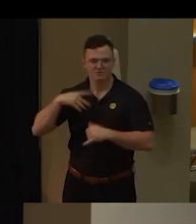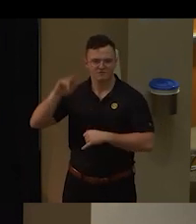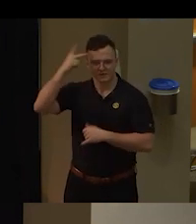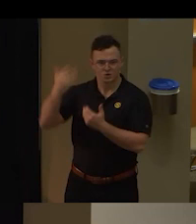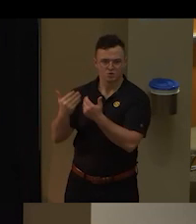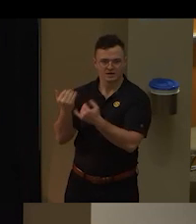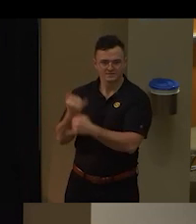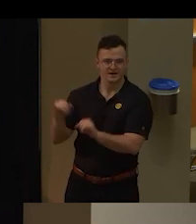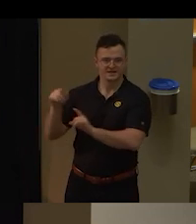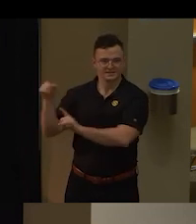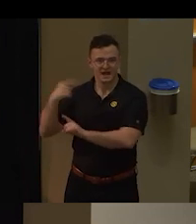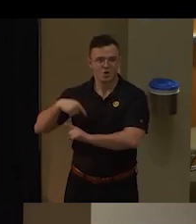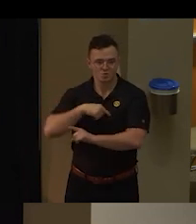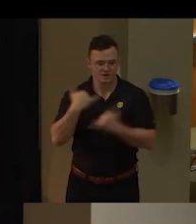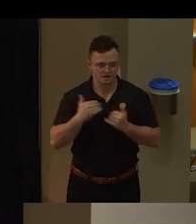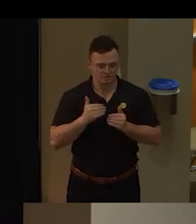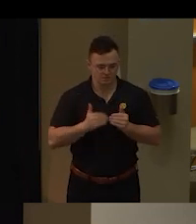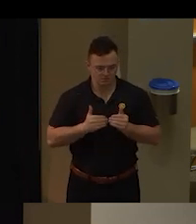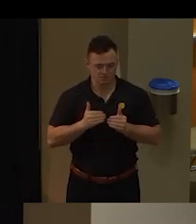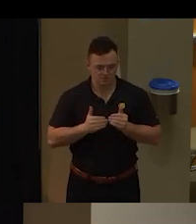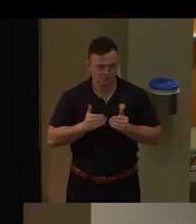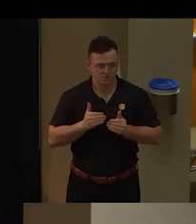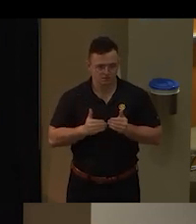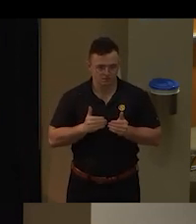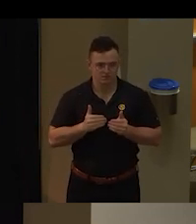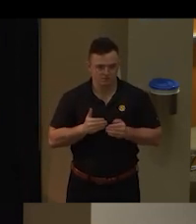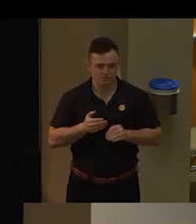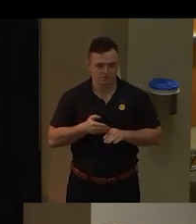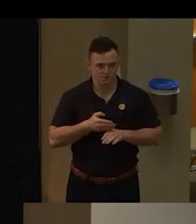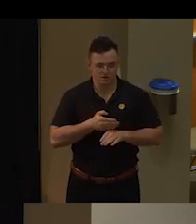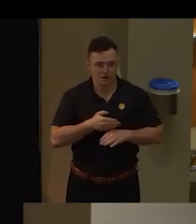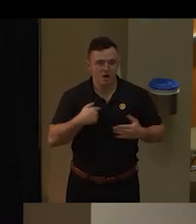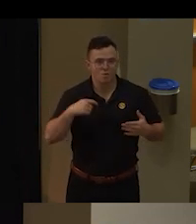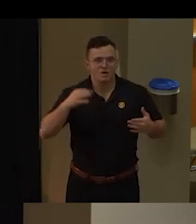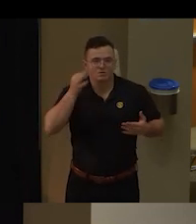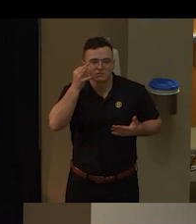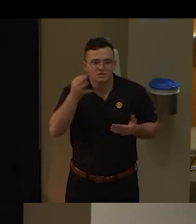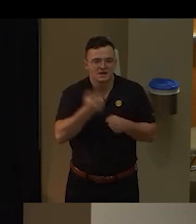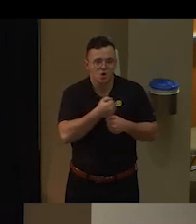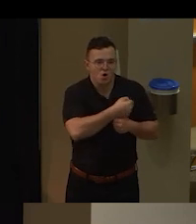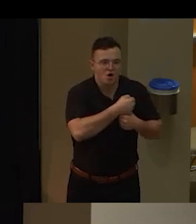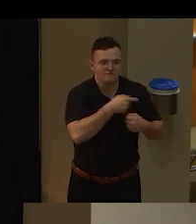still creep at horse and buggy pace toward gaining a cup of coffee at a lunch counter.